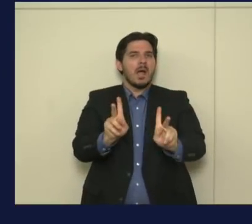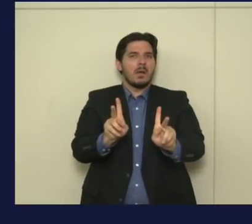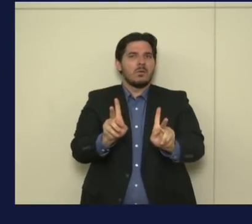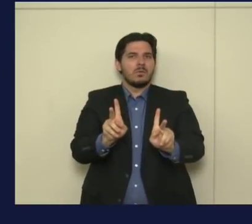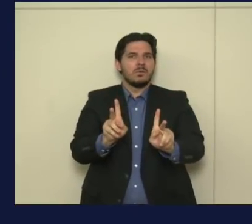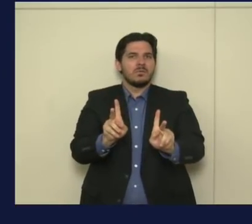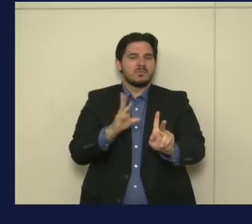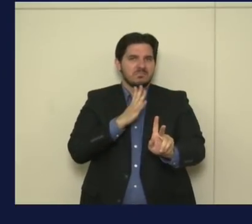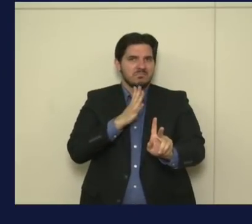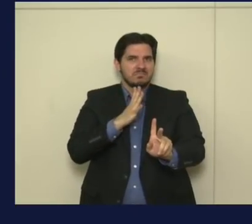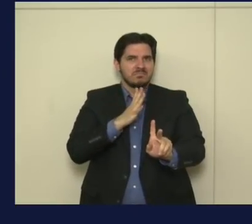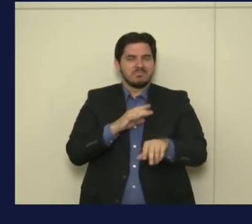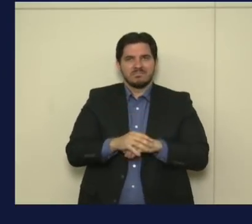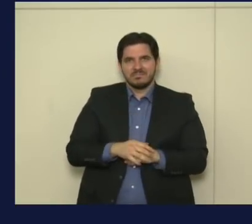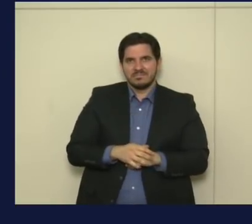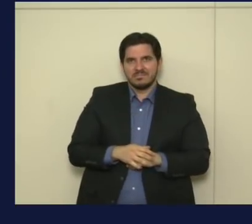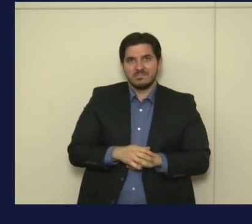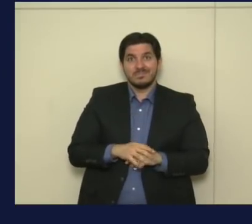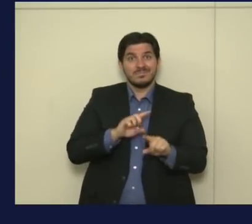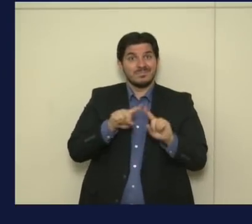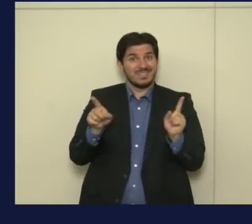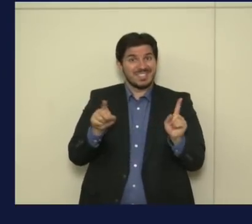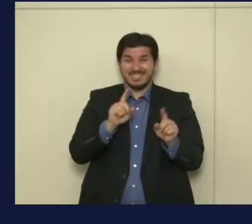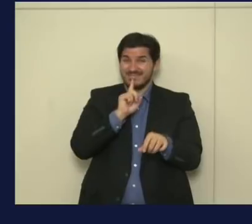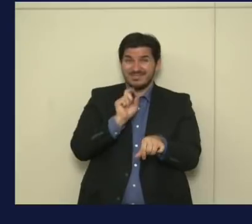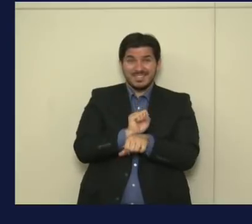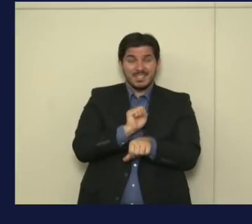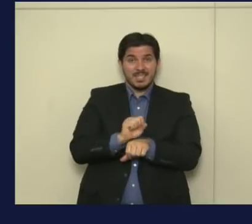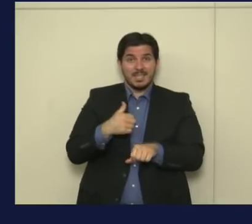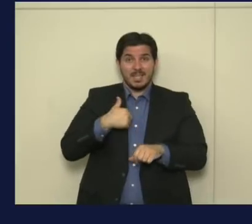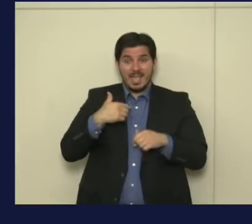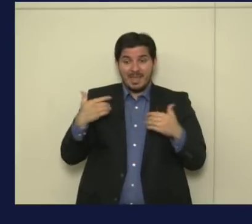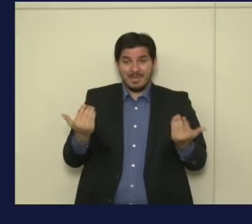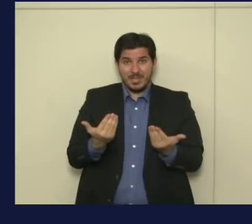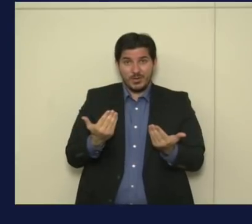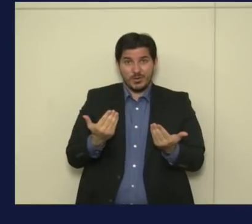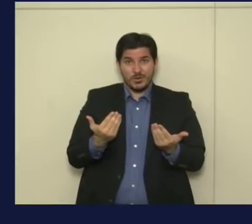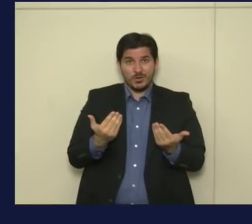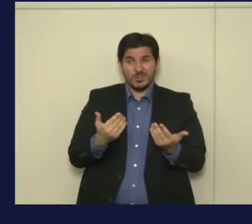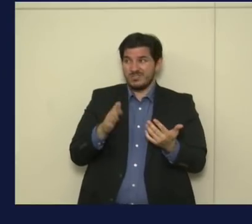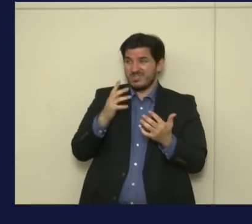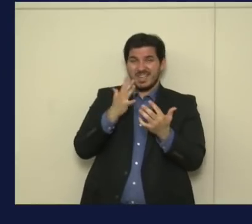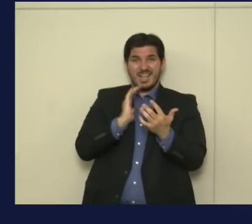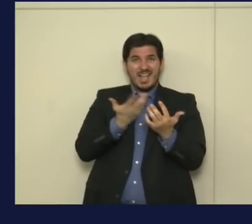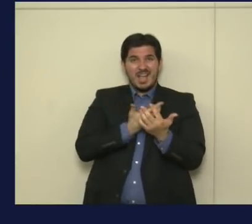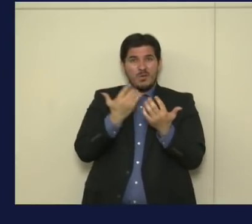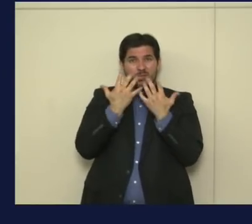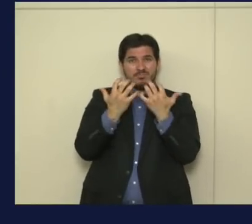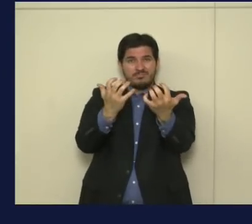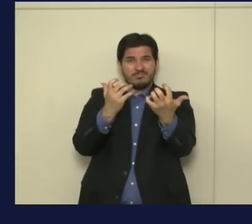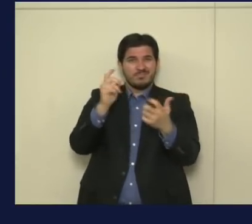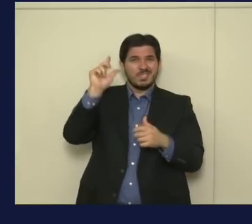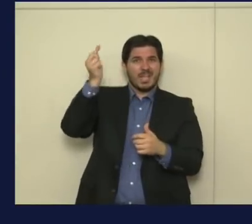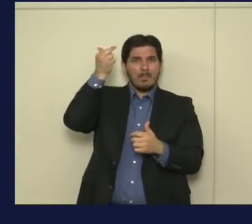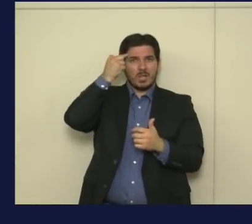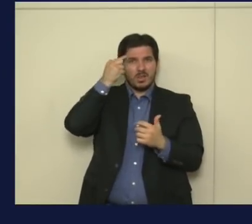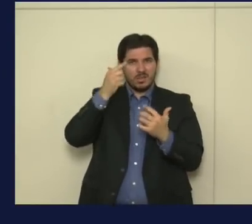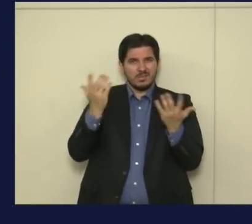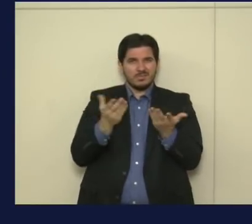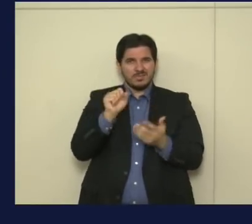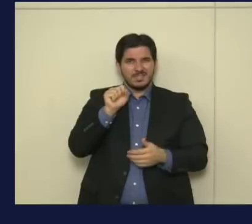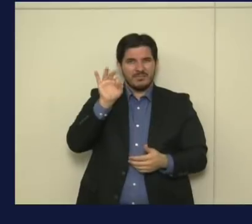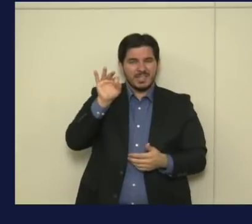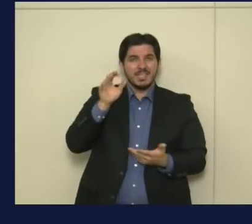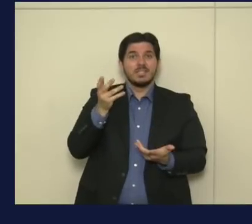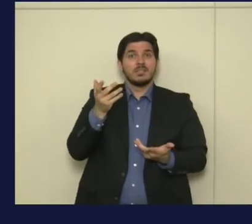day, I'm sitting here in a legislative hearing room in Santa Fe. I can't